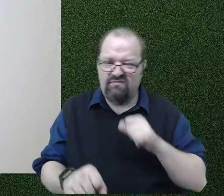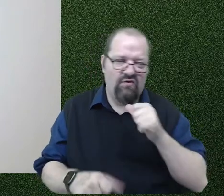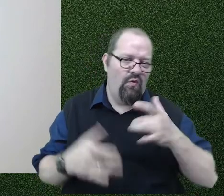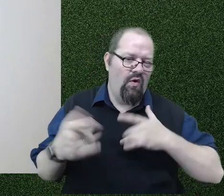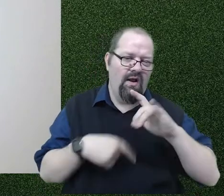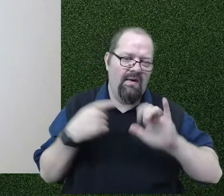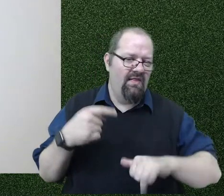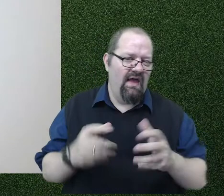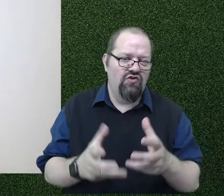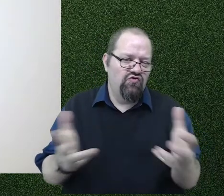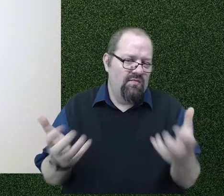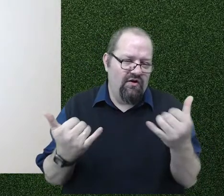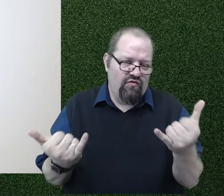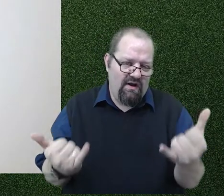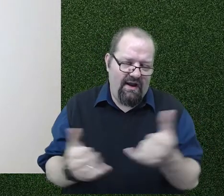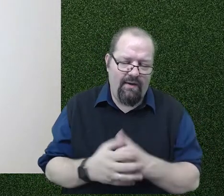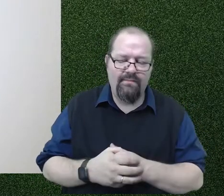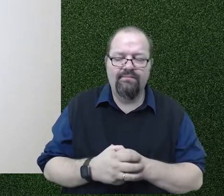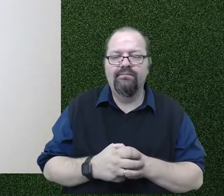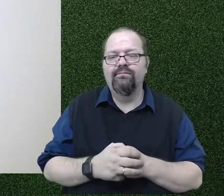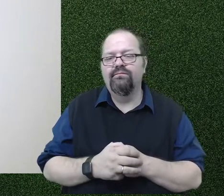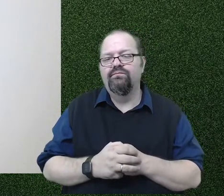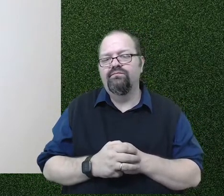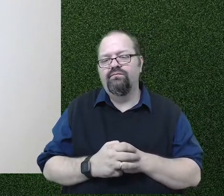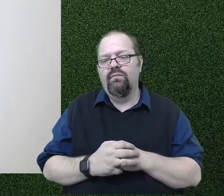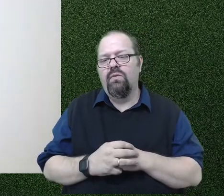So what we do is we're going to get a vector from this.